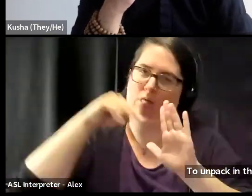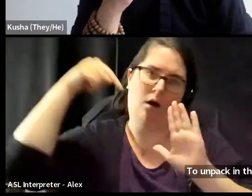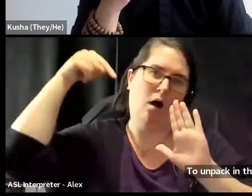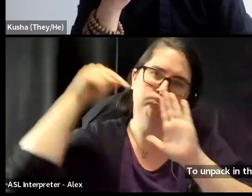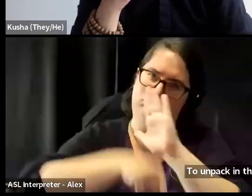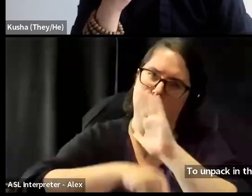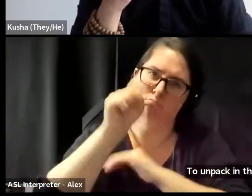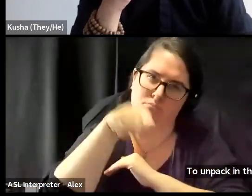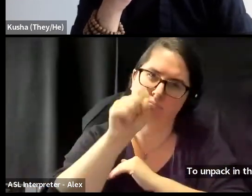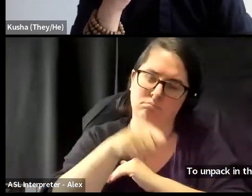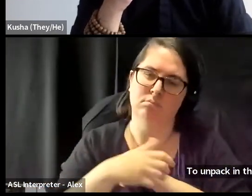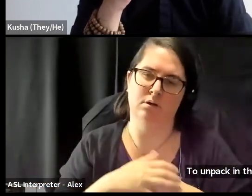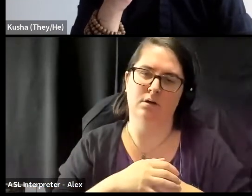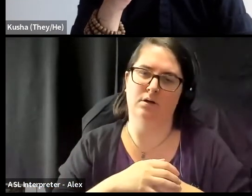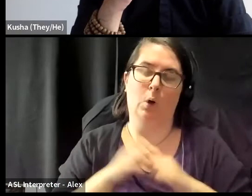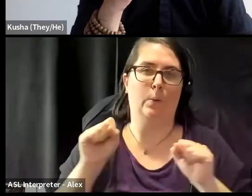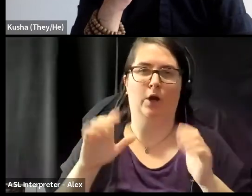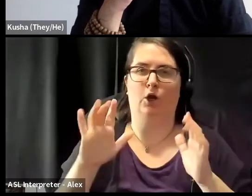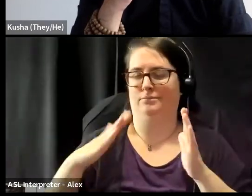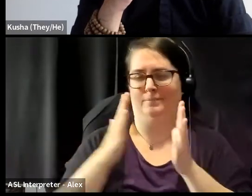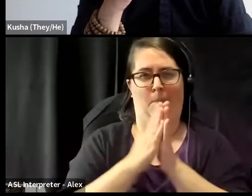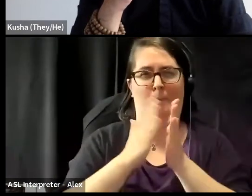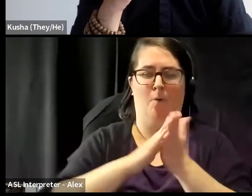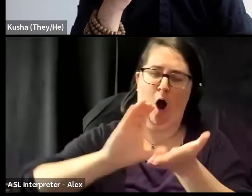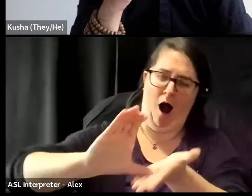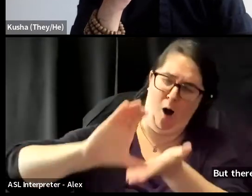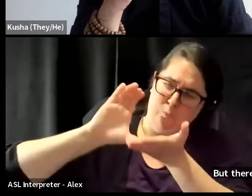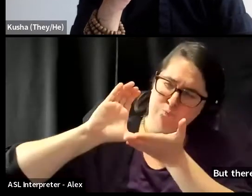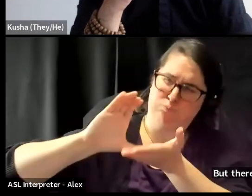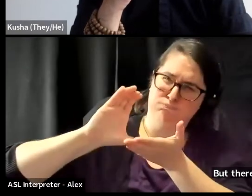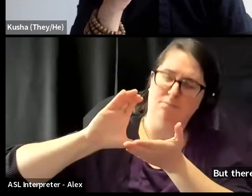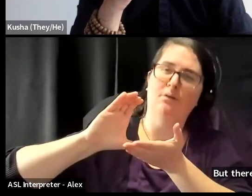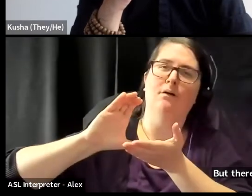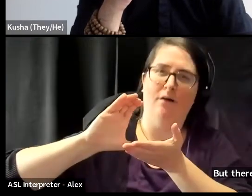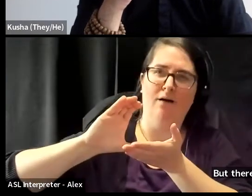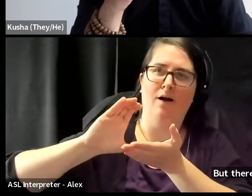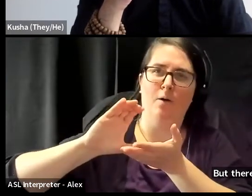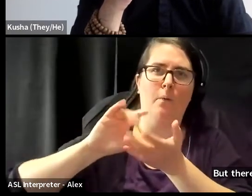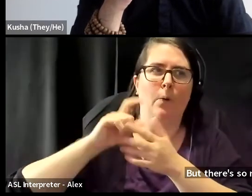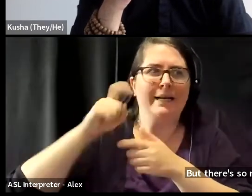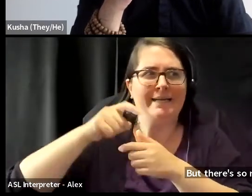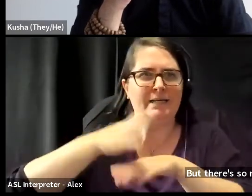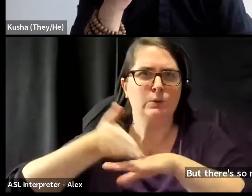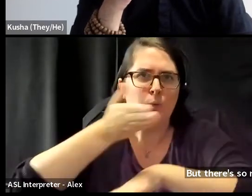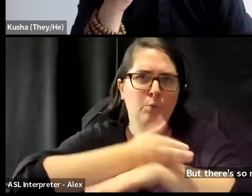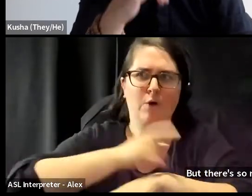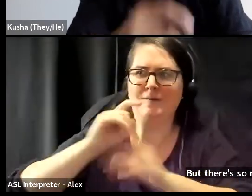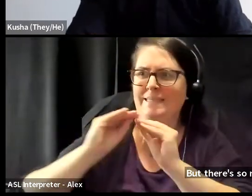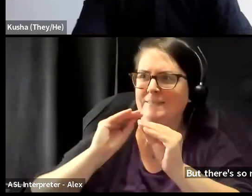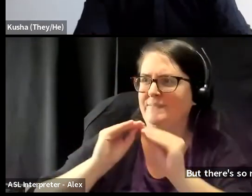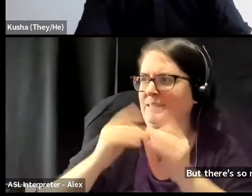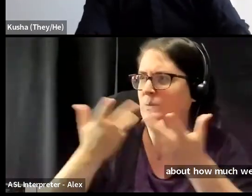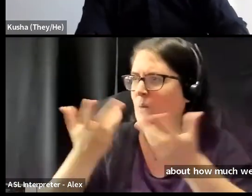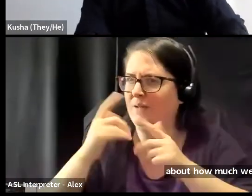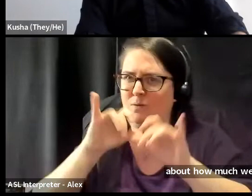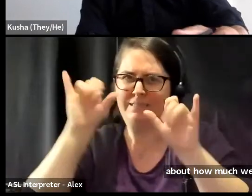like, we could write books about how much we need to work on and what needs to be fixed.